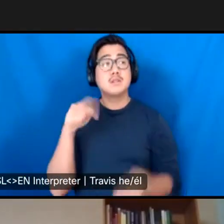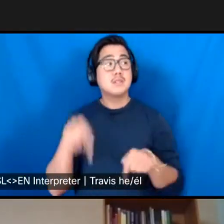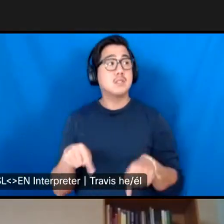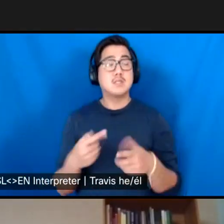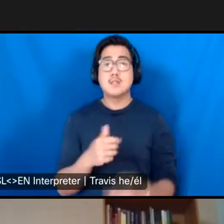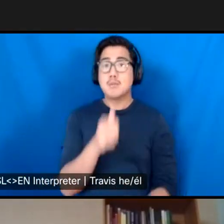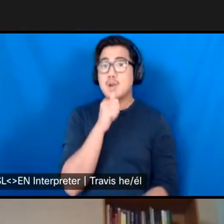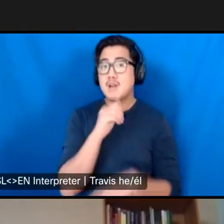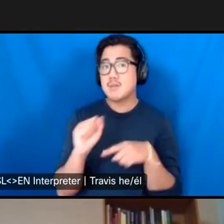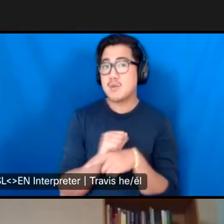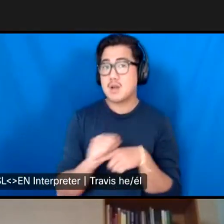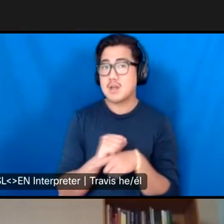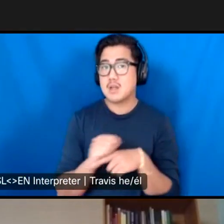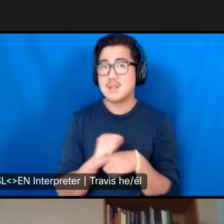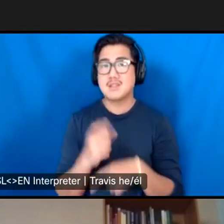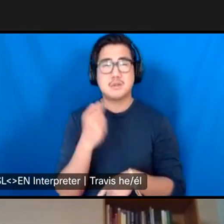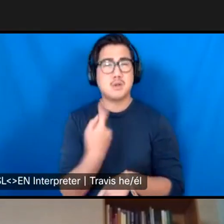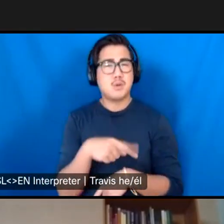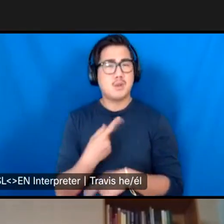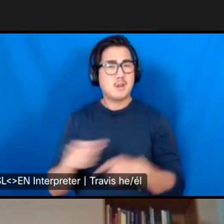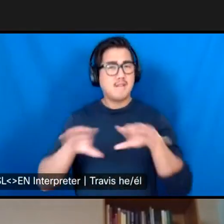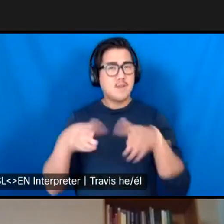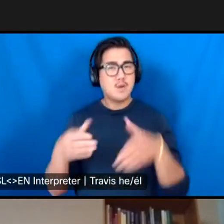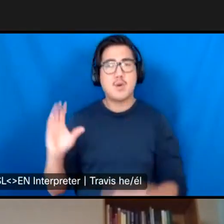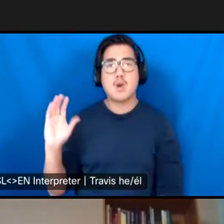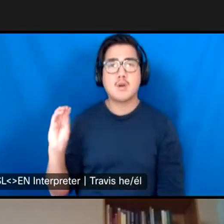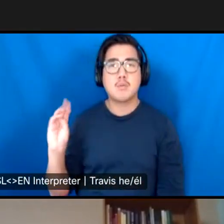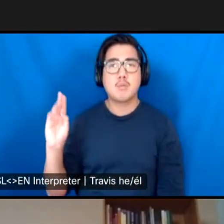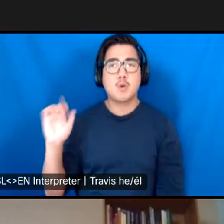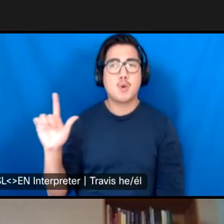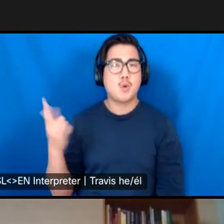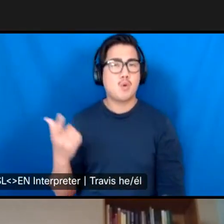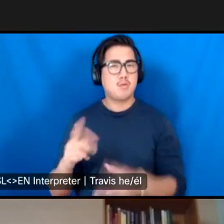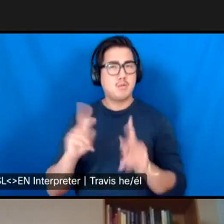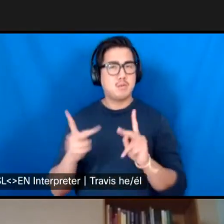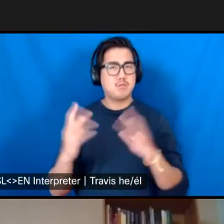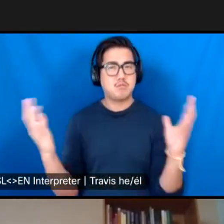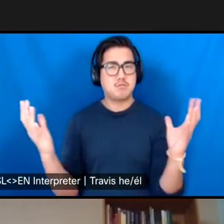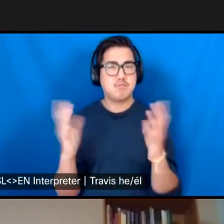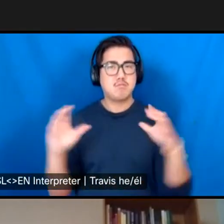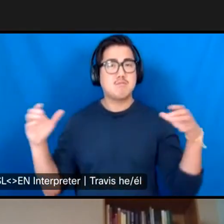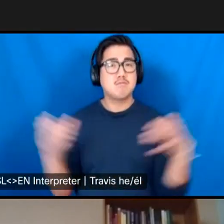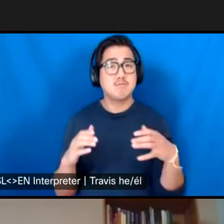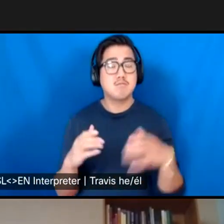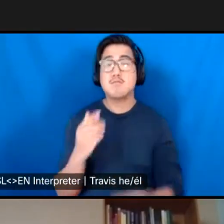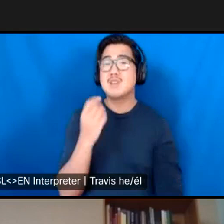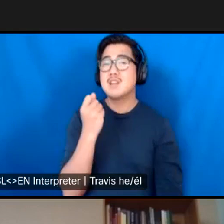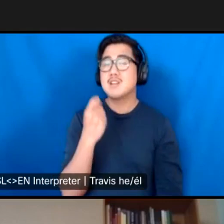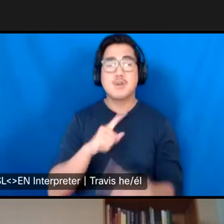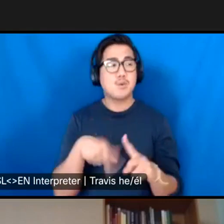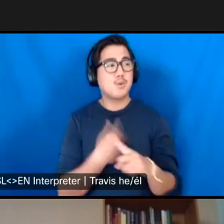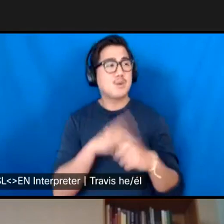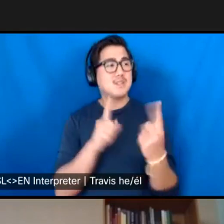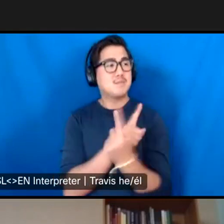is that we are communal focused. When we meet folks on their healing journey, and for